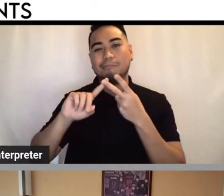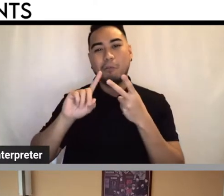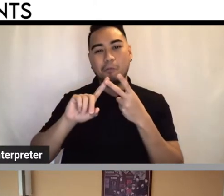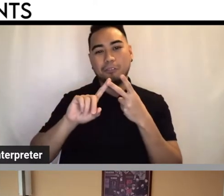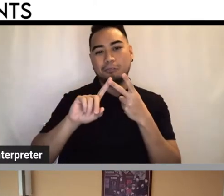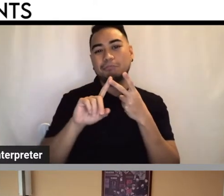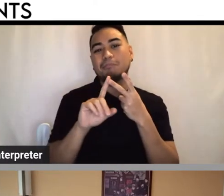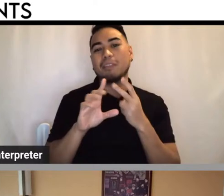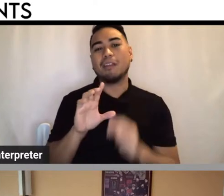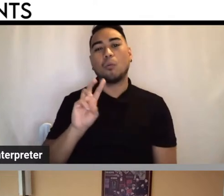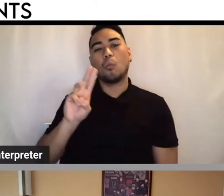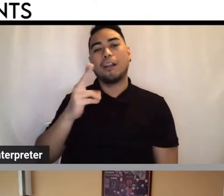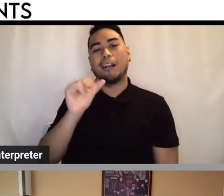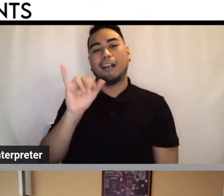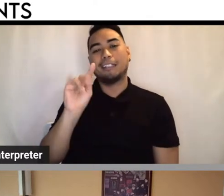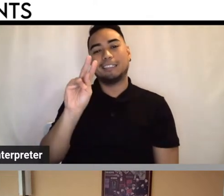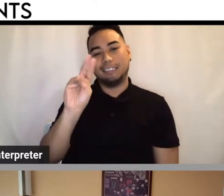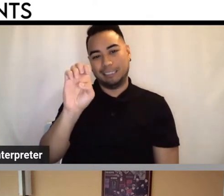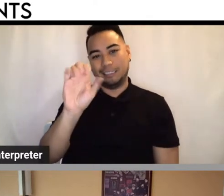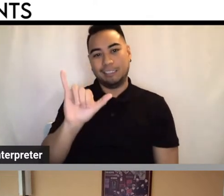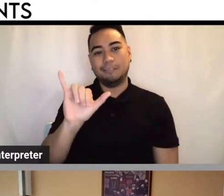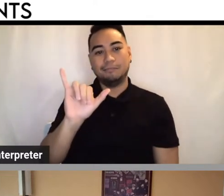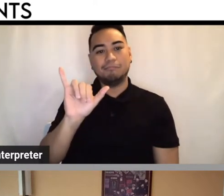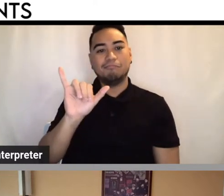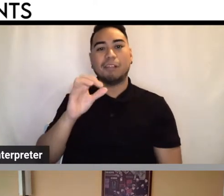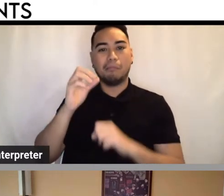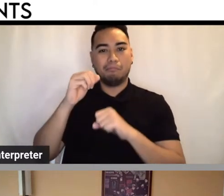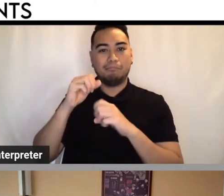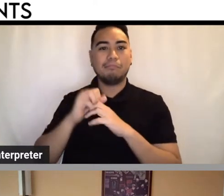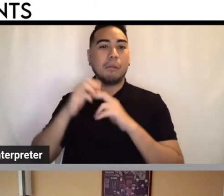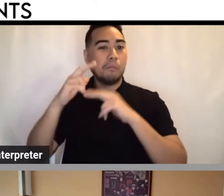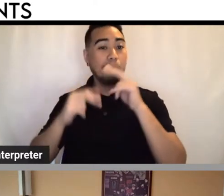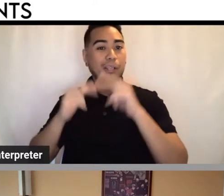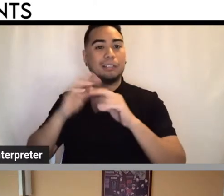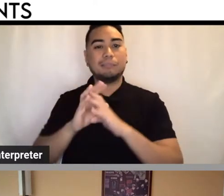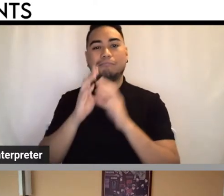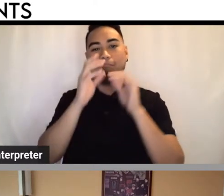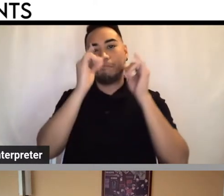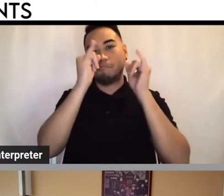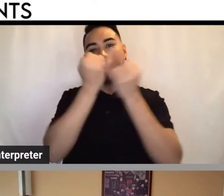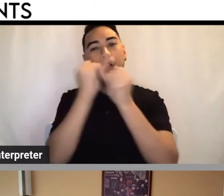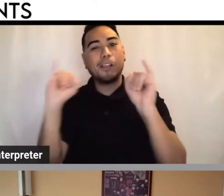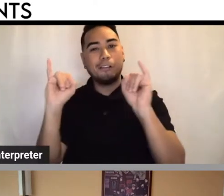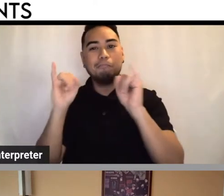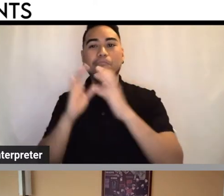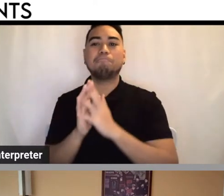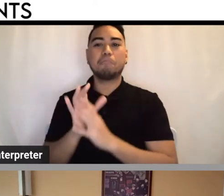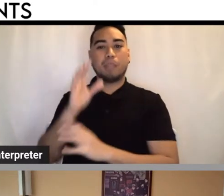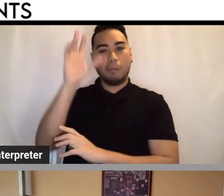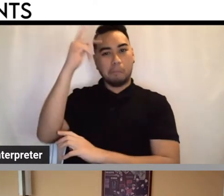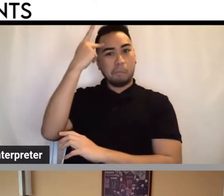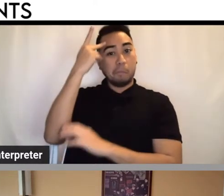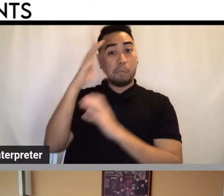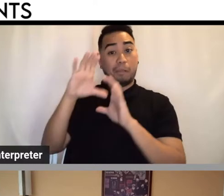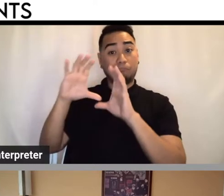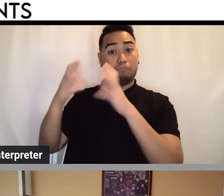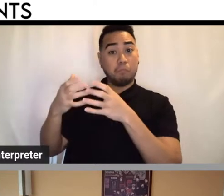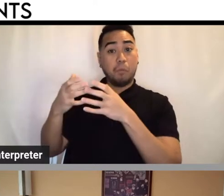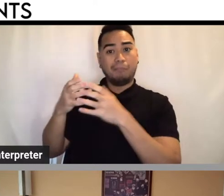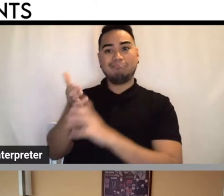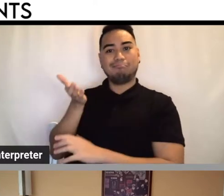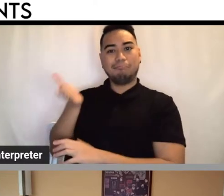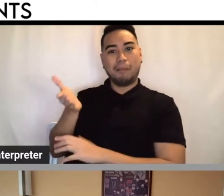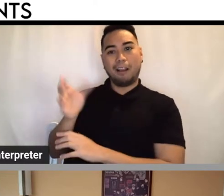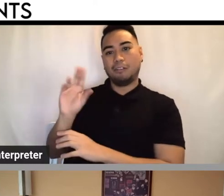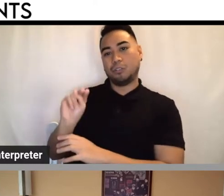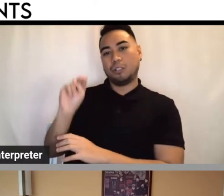board member doing the work of building independent political power in North Carolina. Welcome, both of you. Thank you so much for